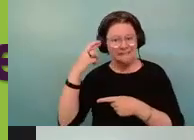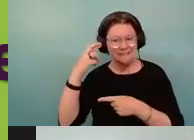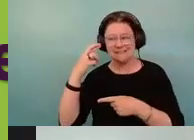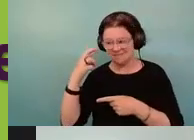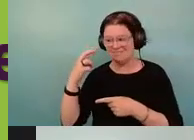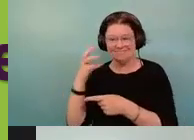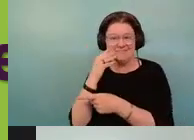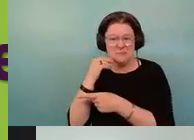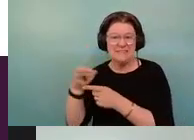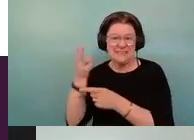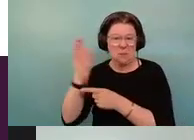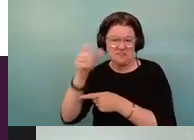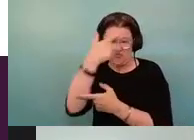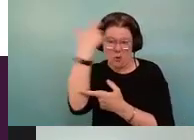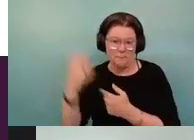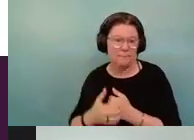experienced as a higher rate.